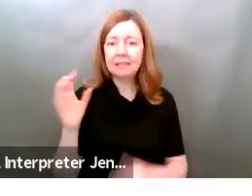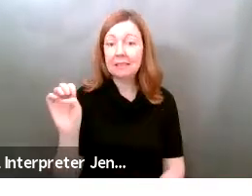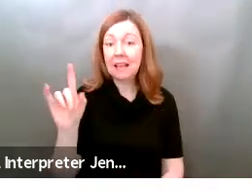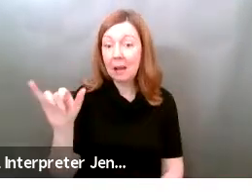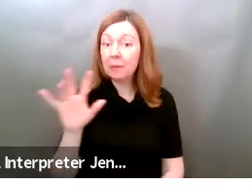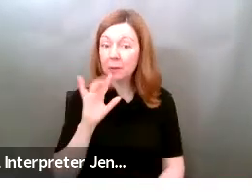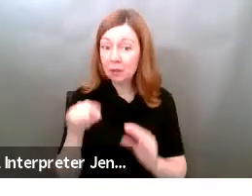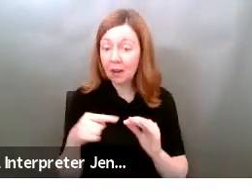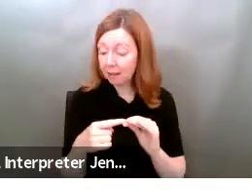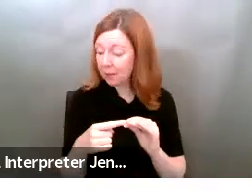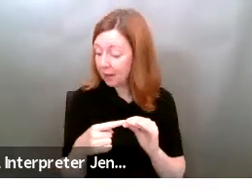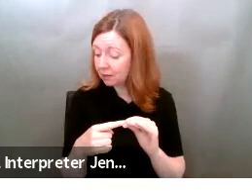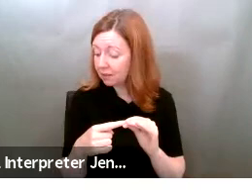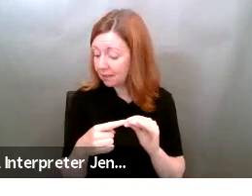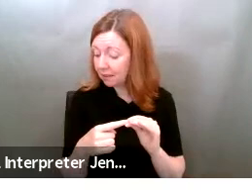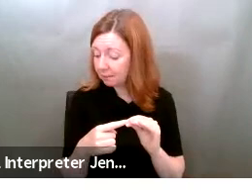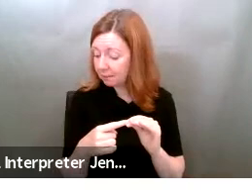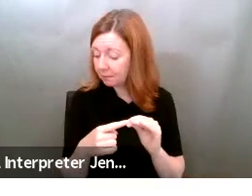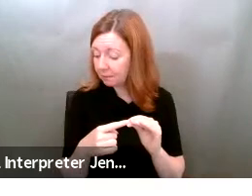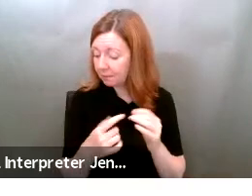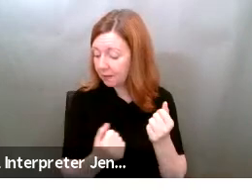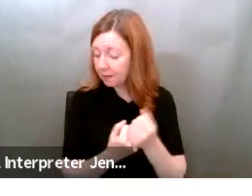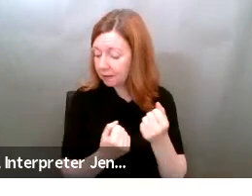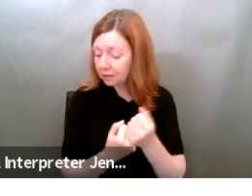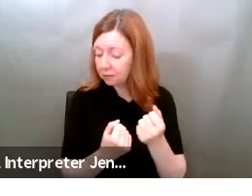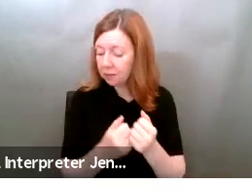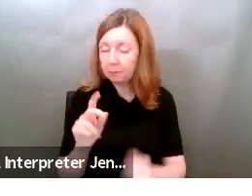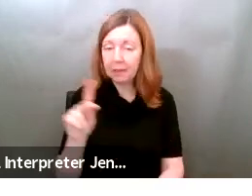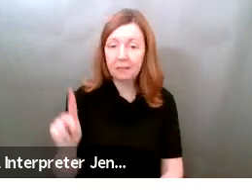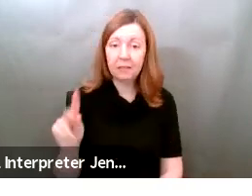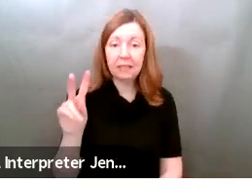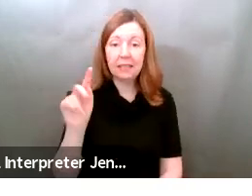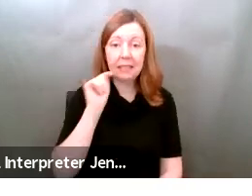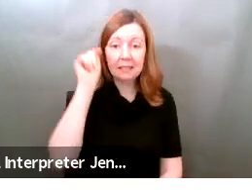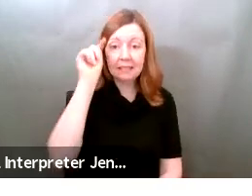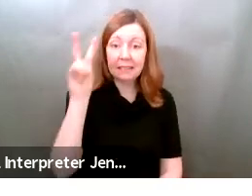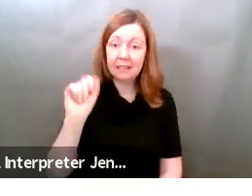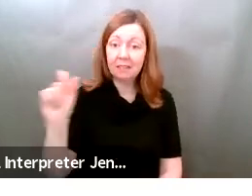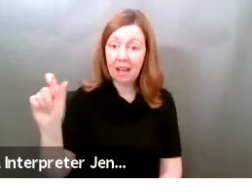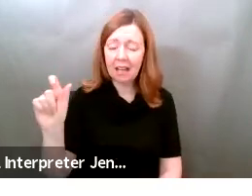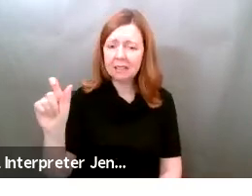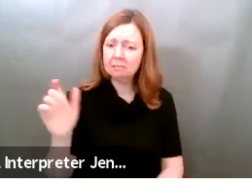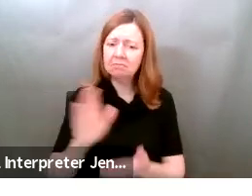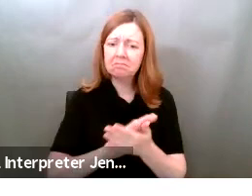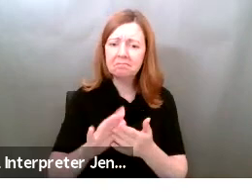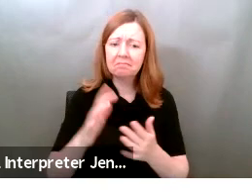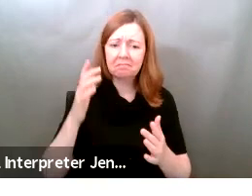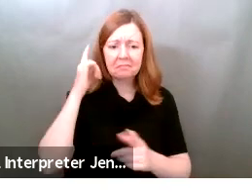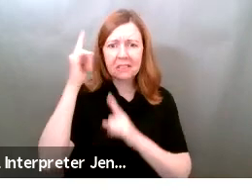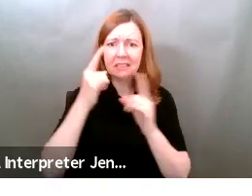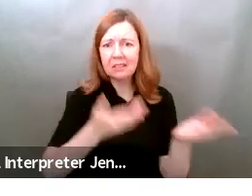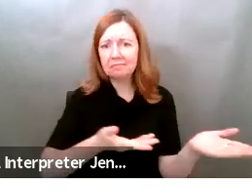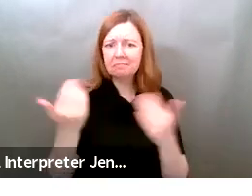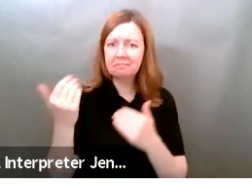to, being supported by the Philly Teen Backs, are nice ones to consider taking